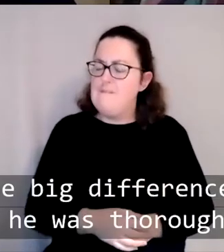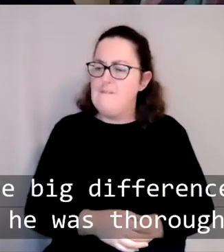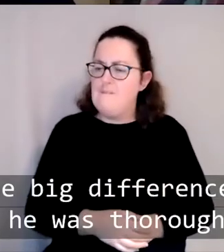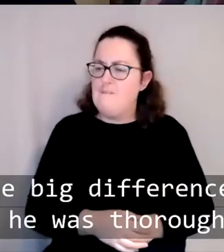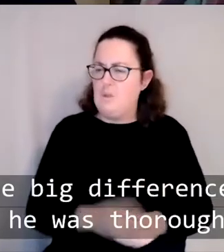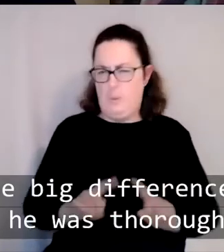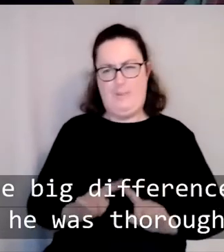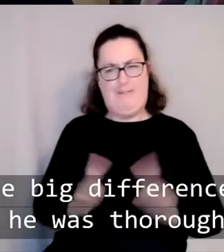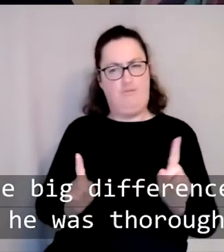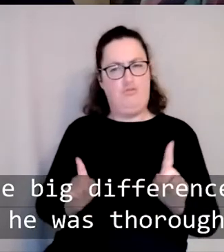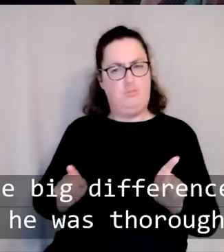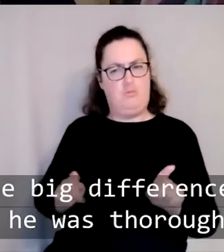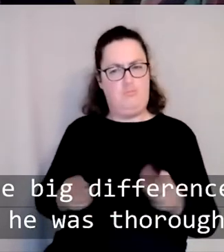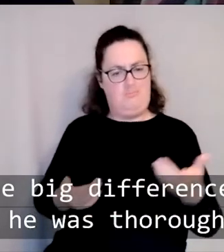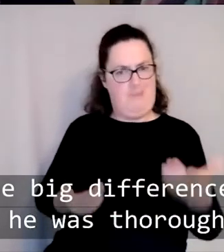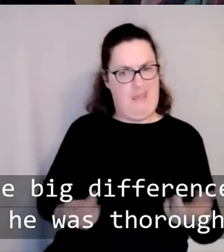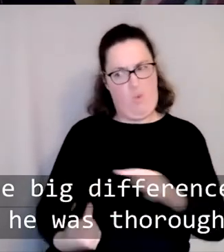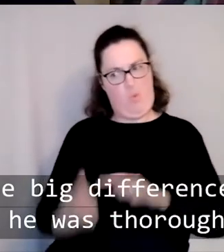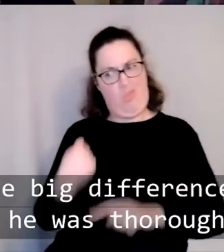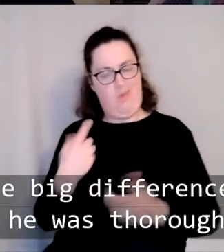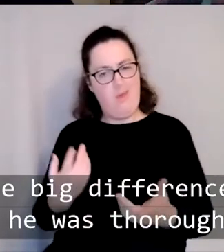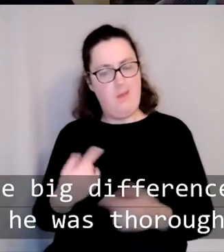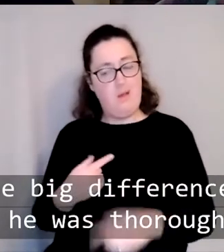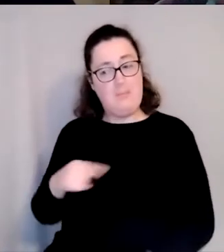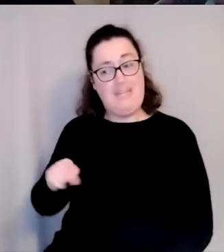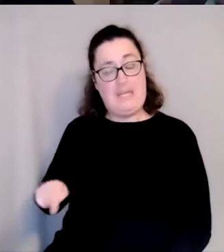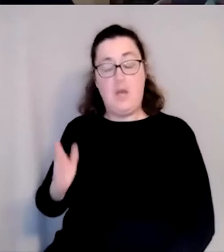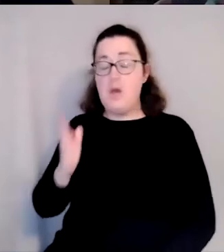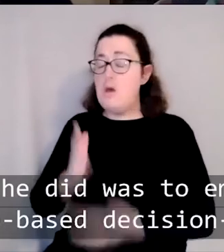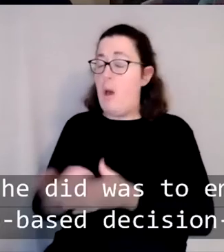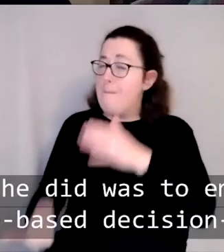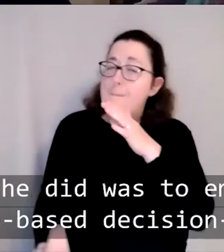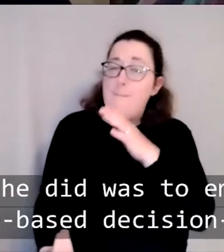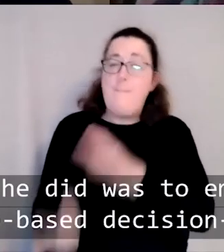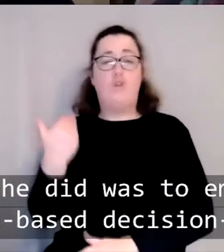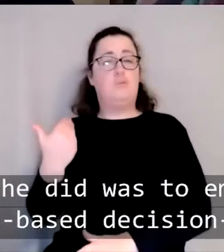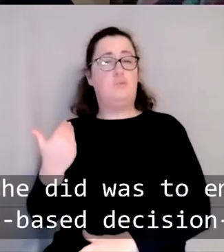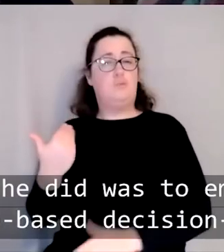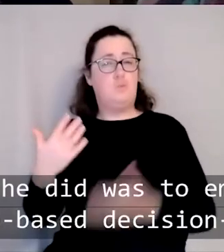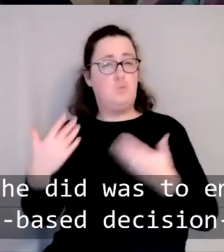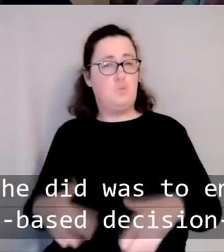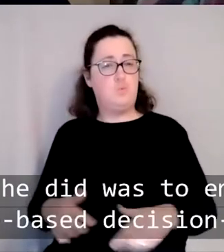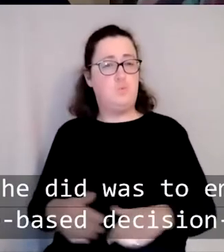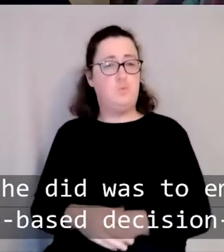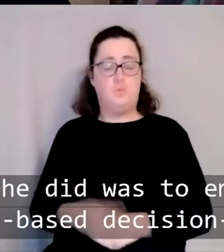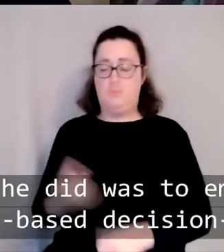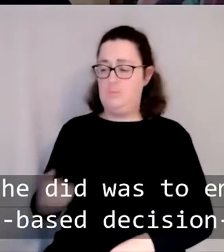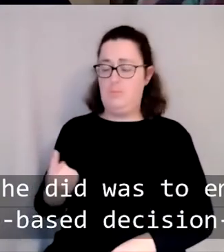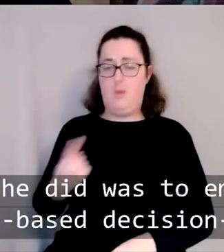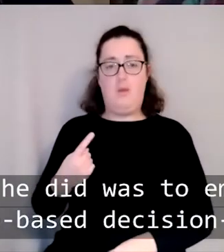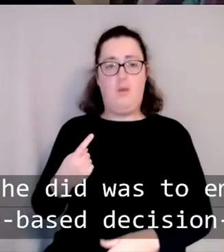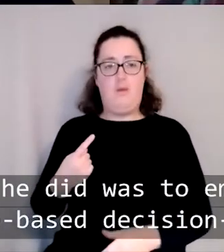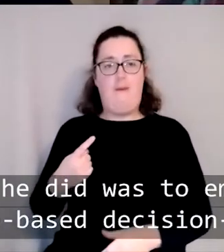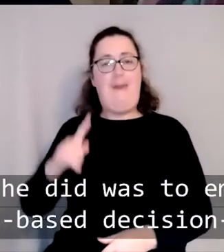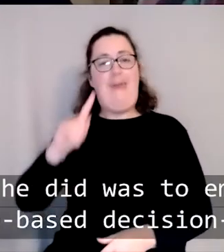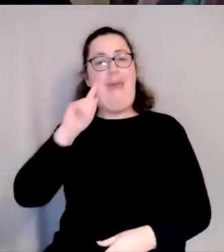big difference. But in many ways, he was thoroughly modern. I mean, what he did was to employ